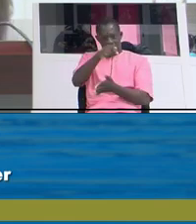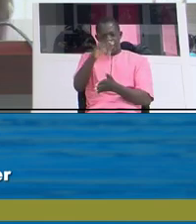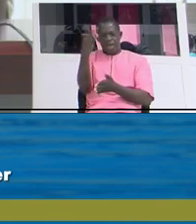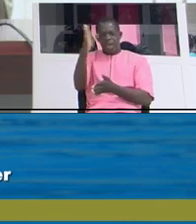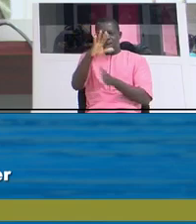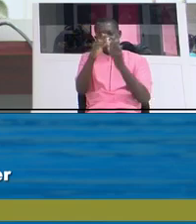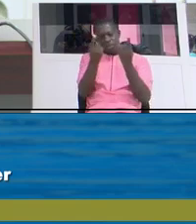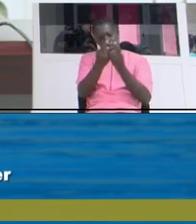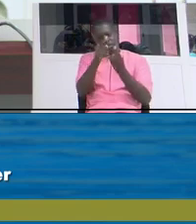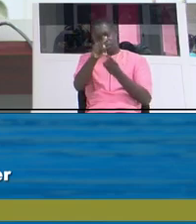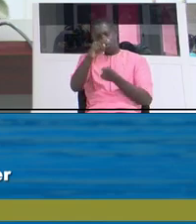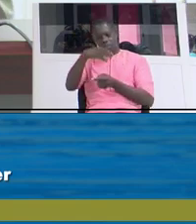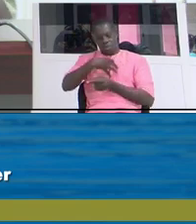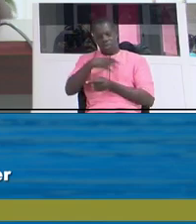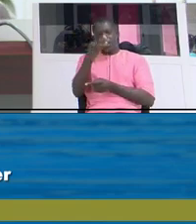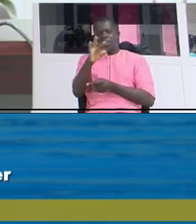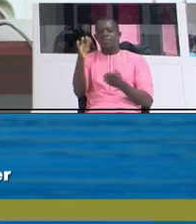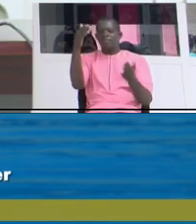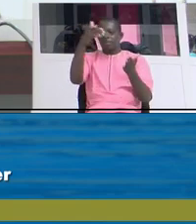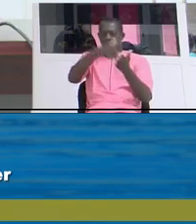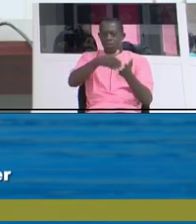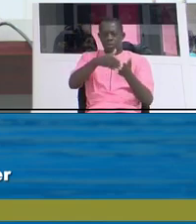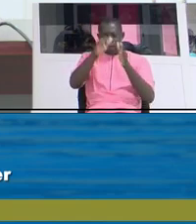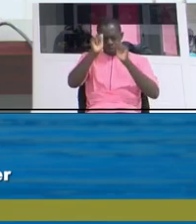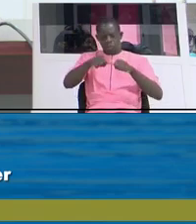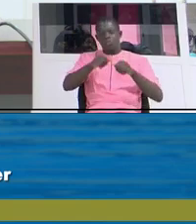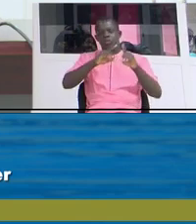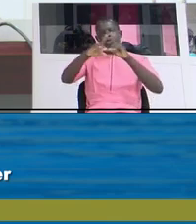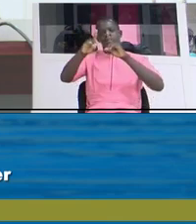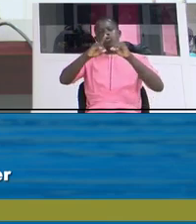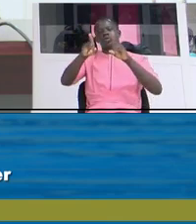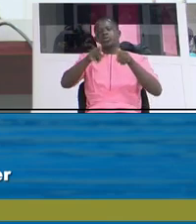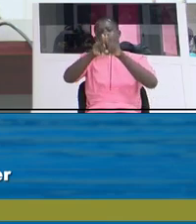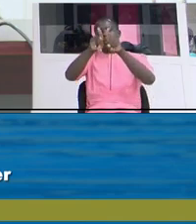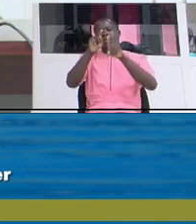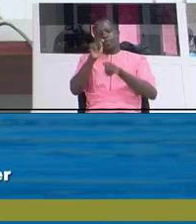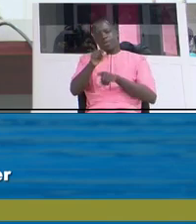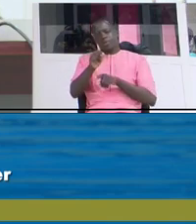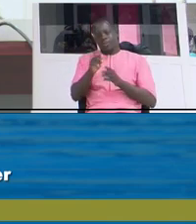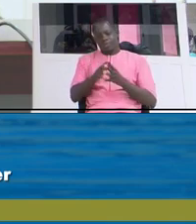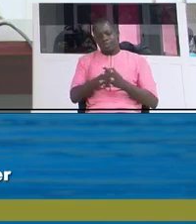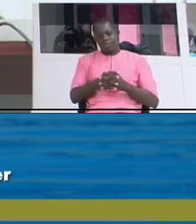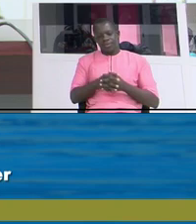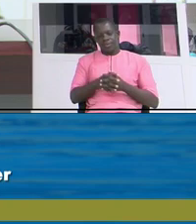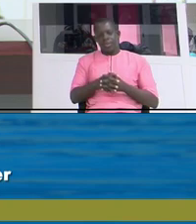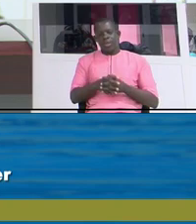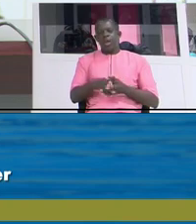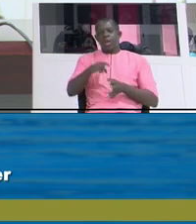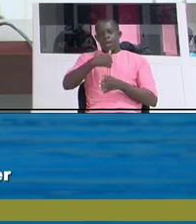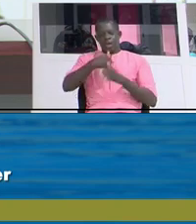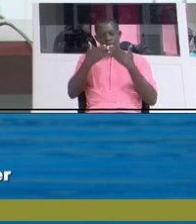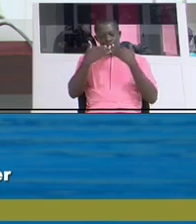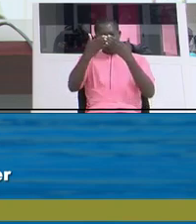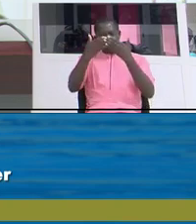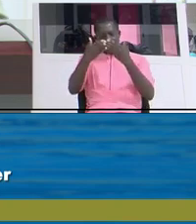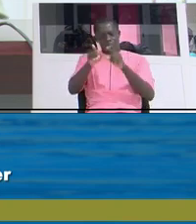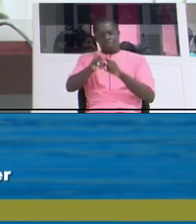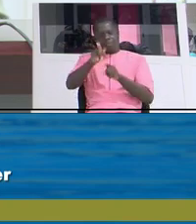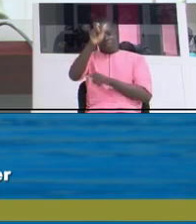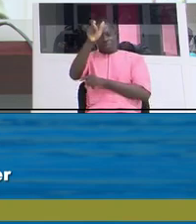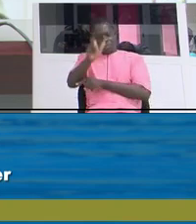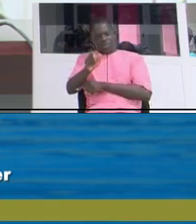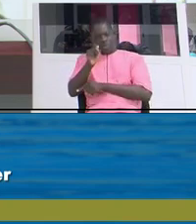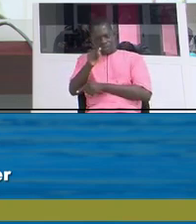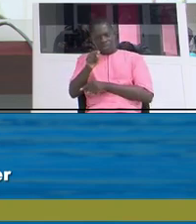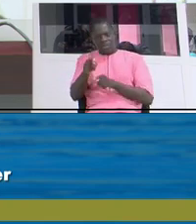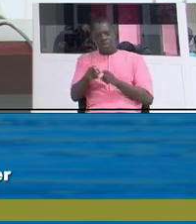for. Na nata. When he comes back. Sabonde nyoto. You can discuss that. Ko Sergeant Yaya. I said to Sergeant Yaya. Tefong